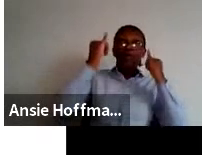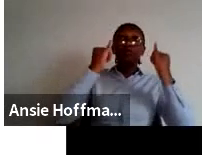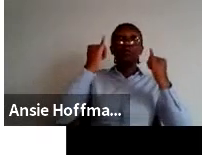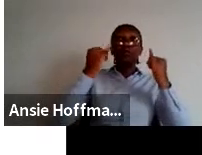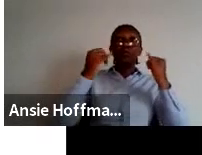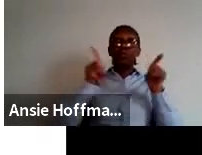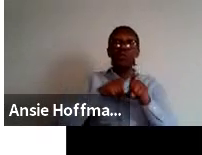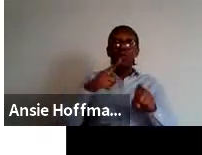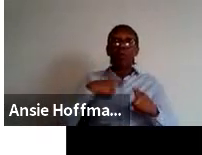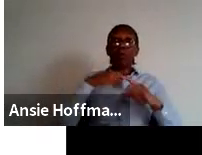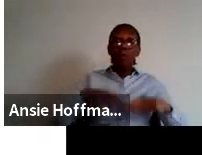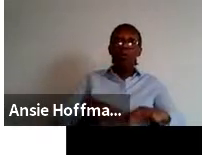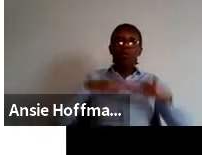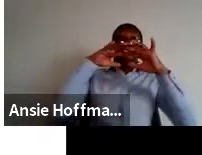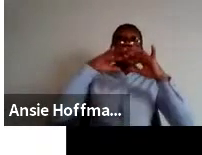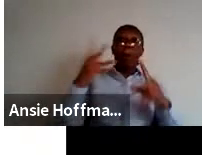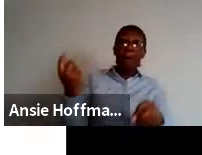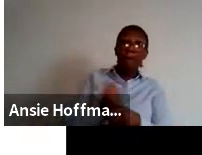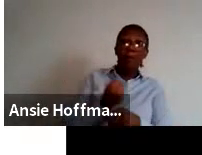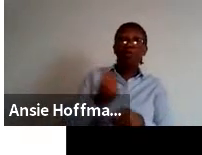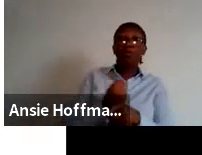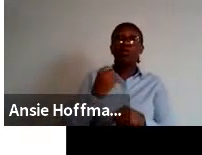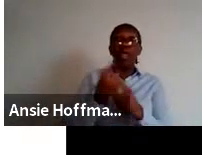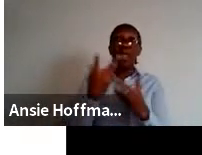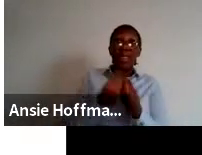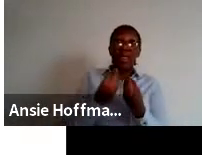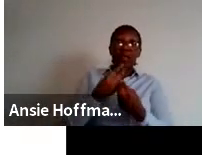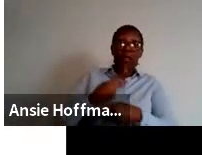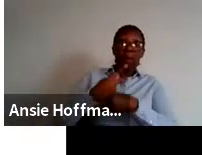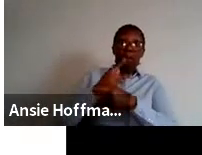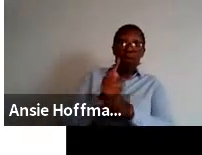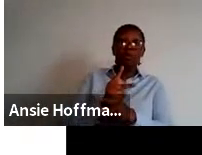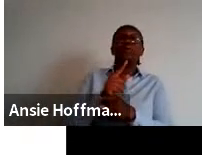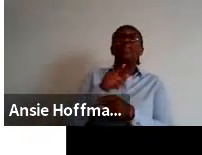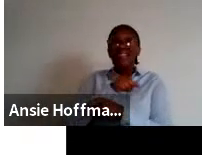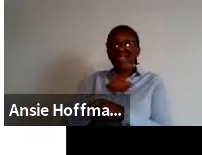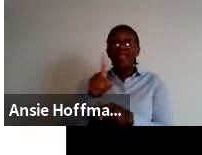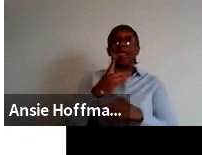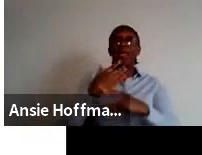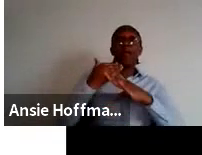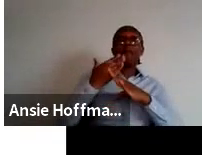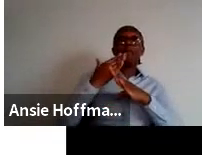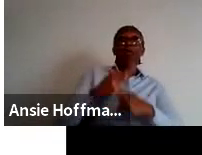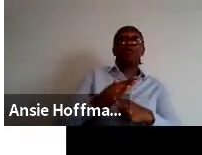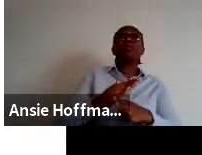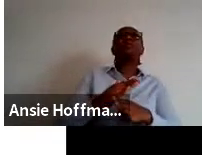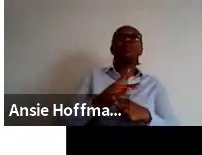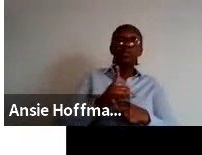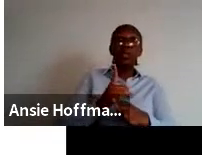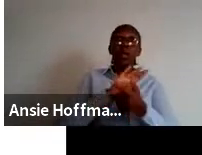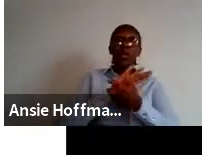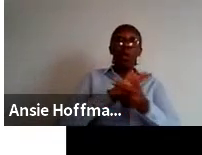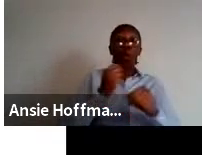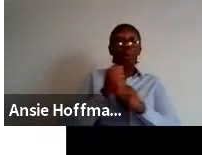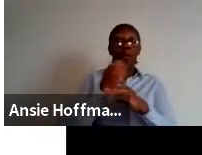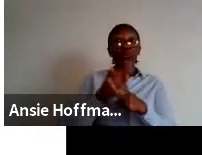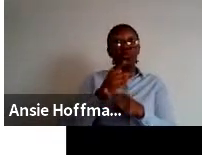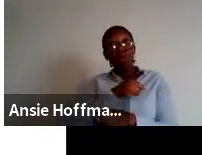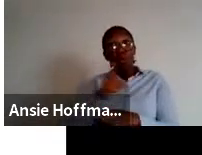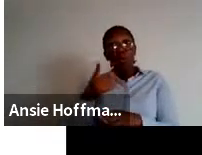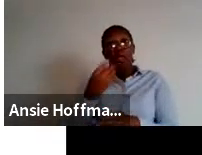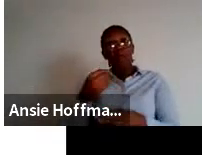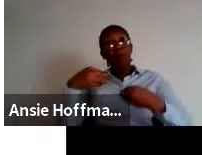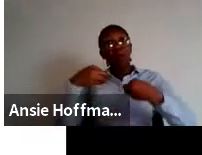those are supposed to be protected by the laws of different countries to ensure that those innovations are finding their